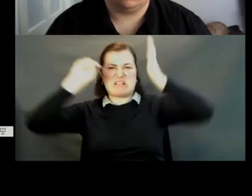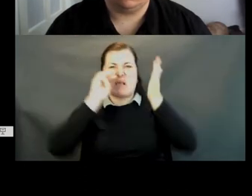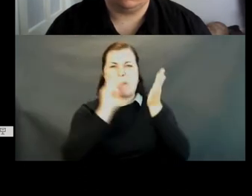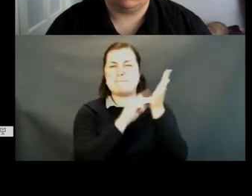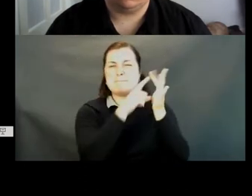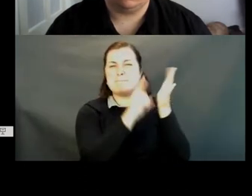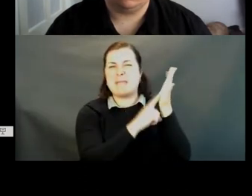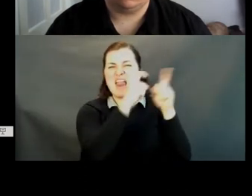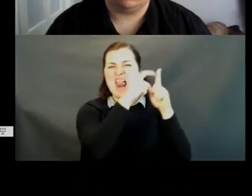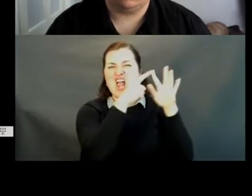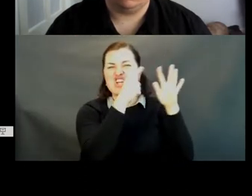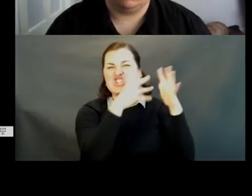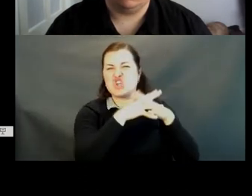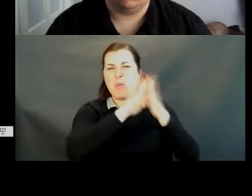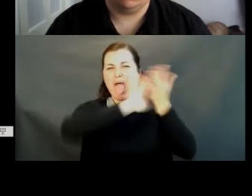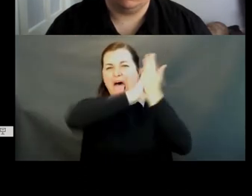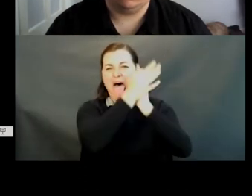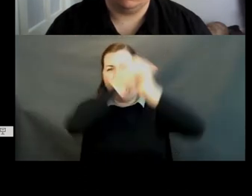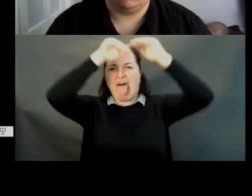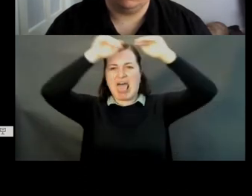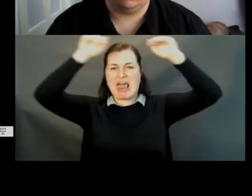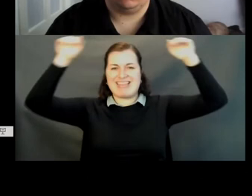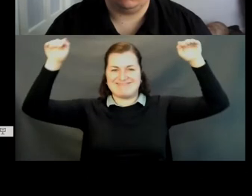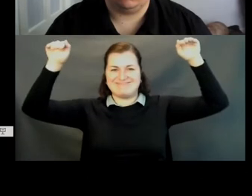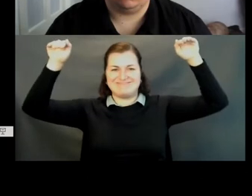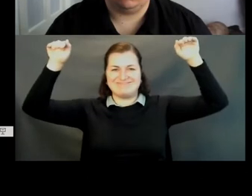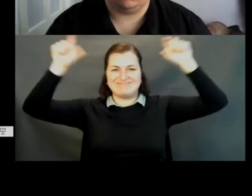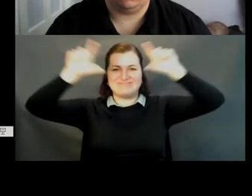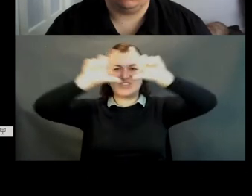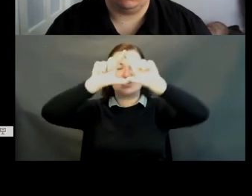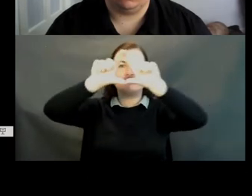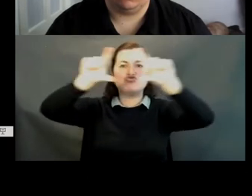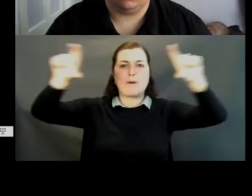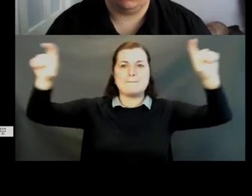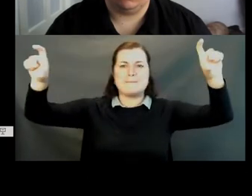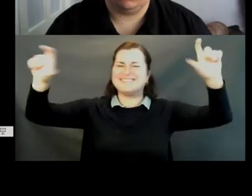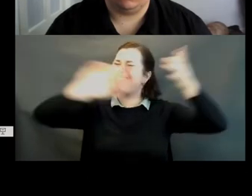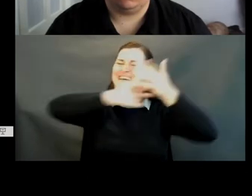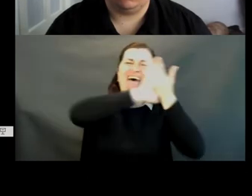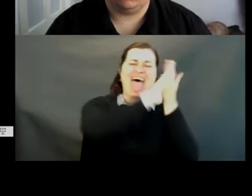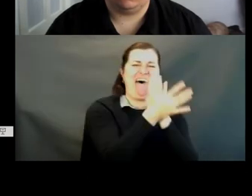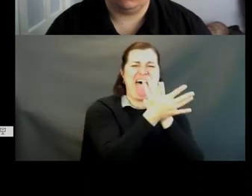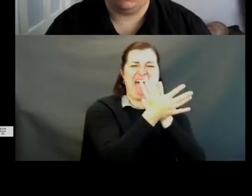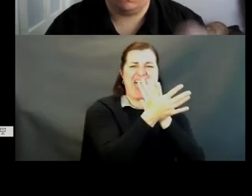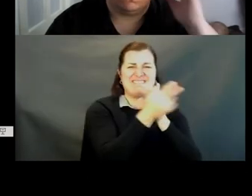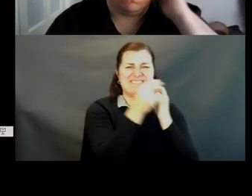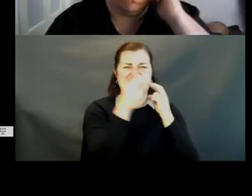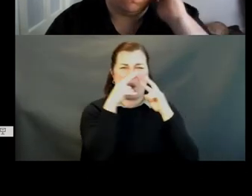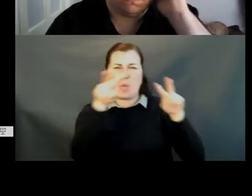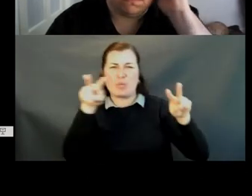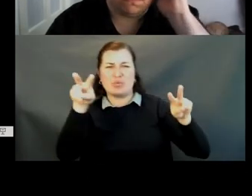dirty, as is the top part of the room. It's all very grubby. It looks as if it has